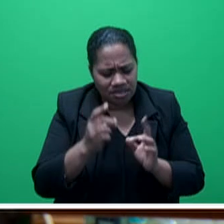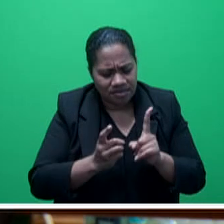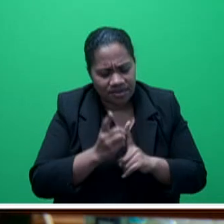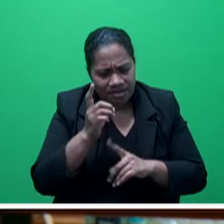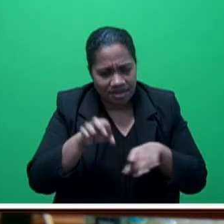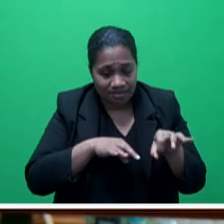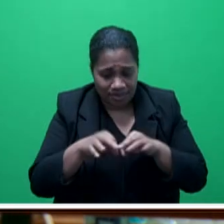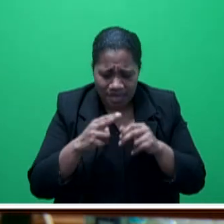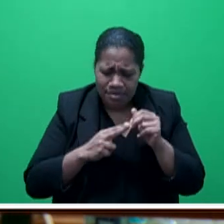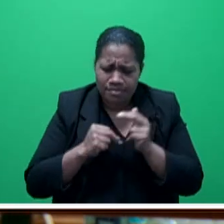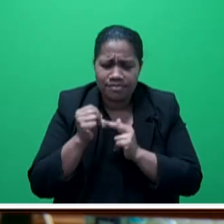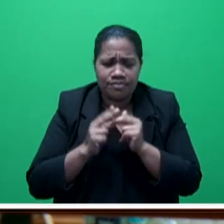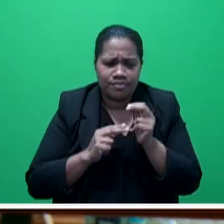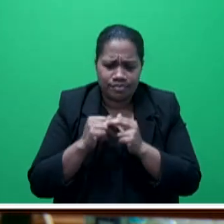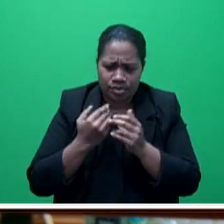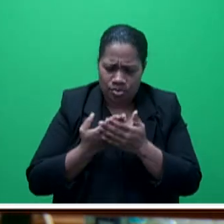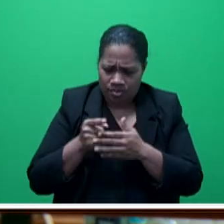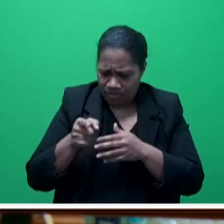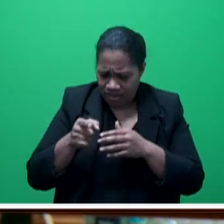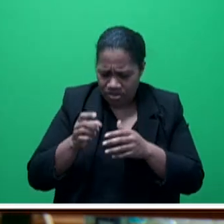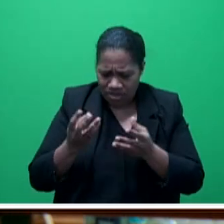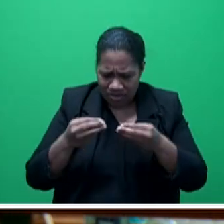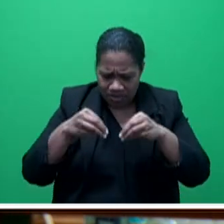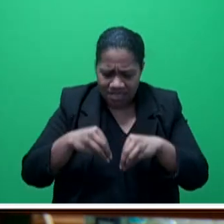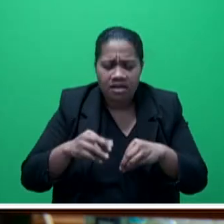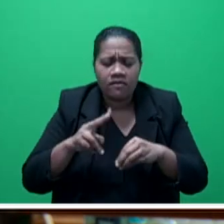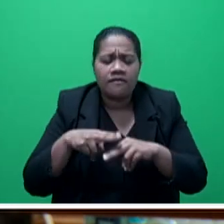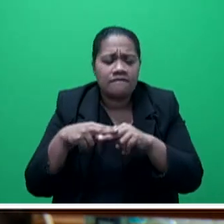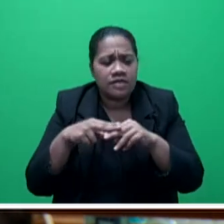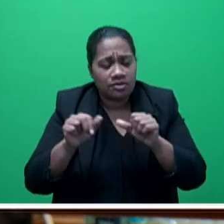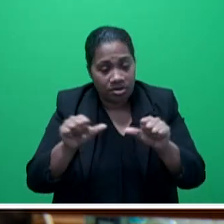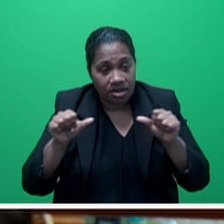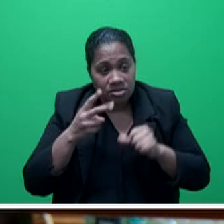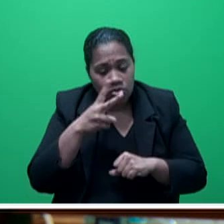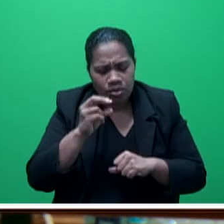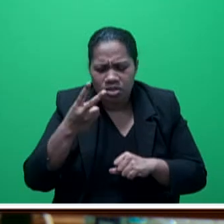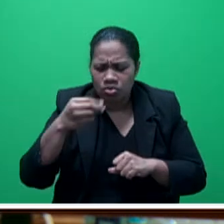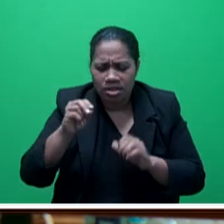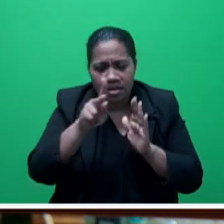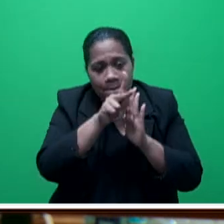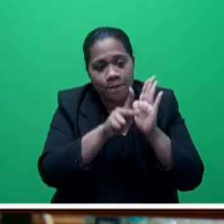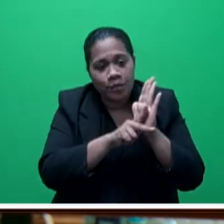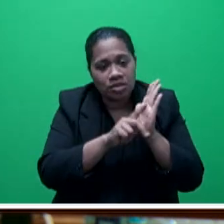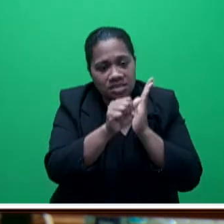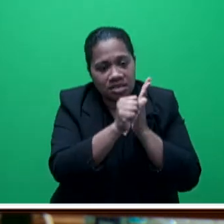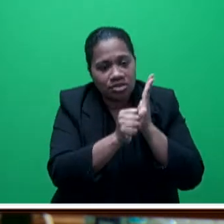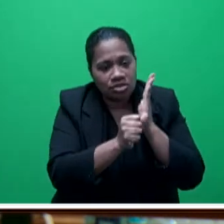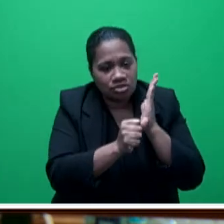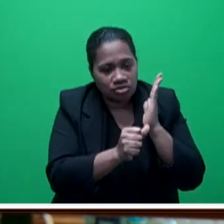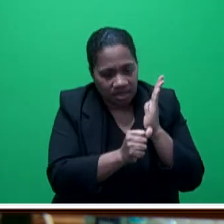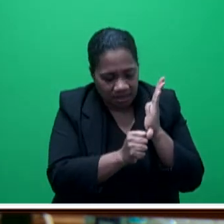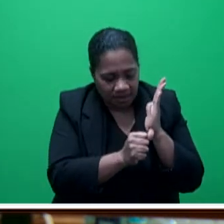the modernization set out in the Fiji Agriculture 2020 policy agenda. Honorable Speaker said the